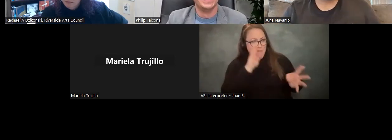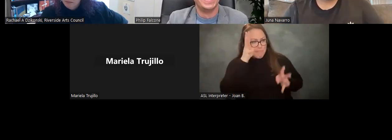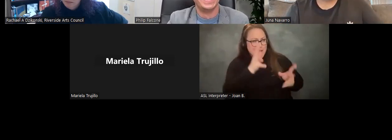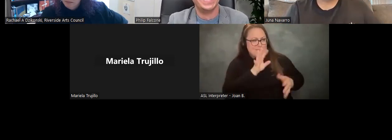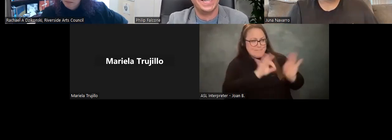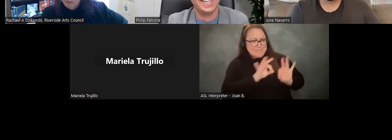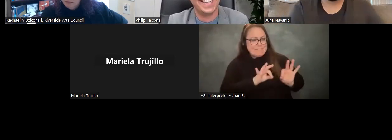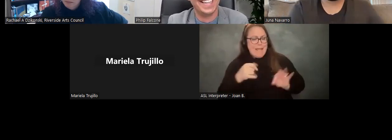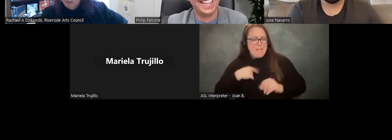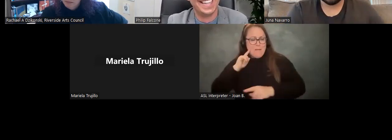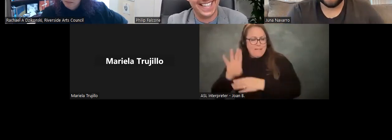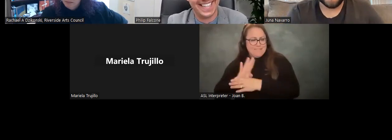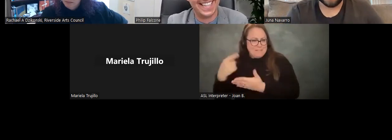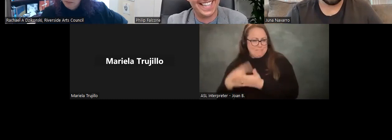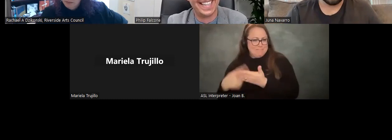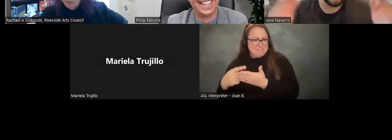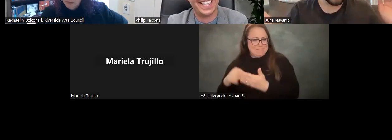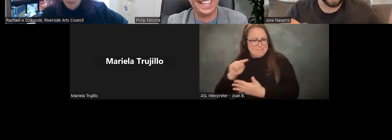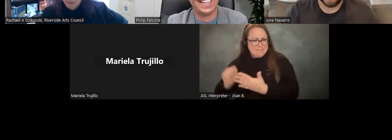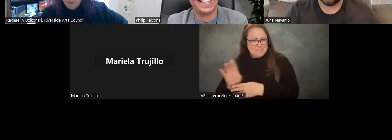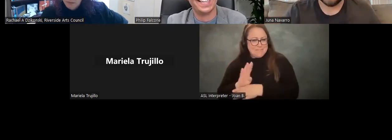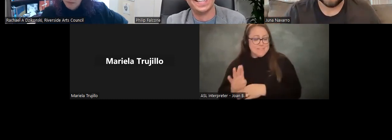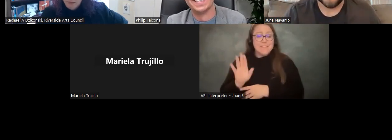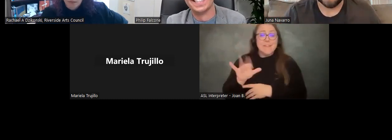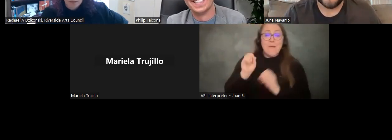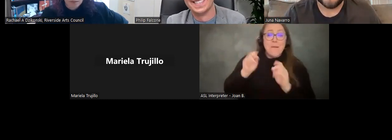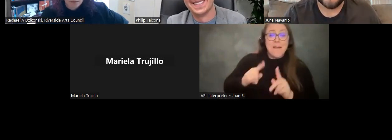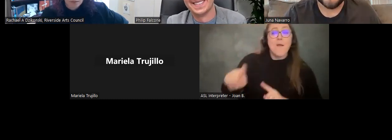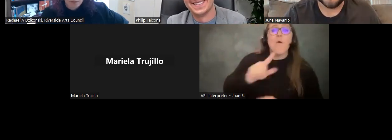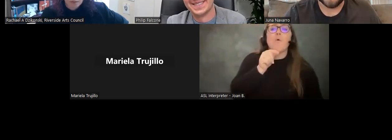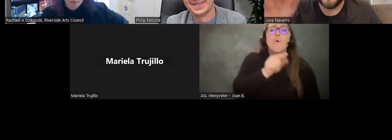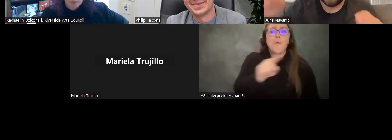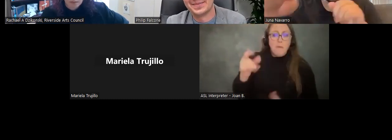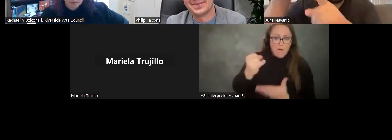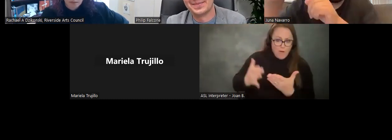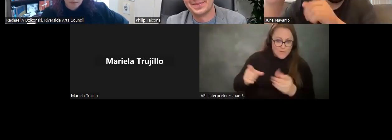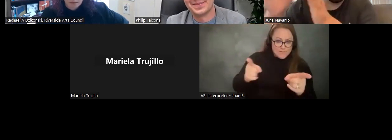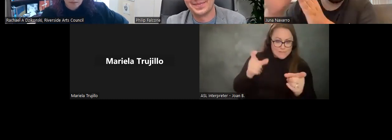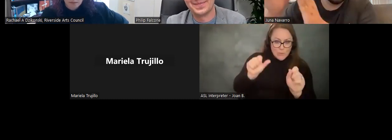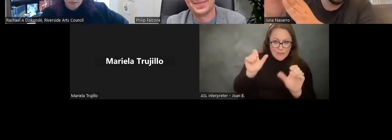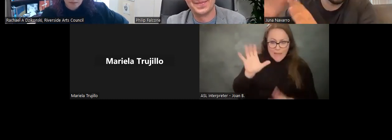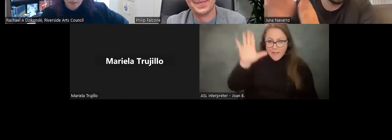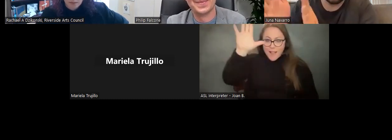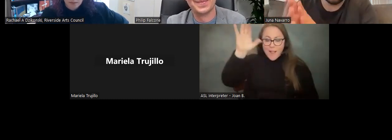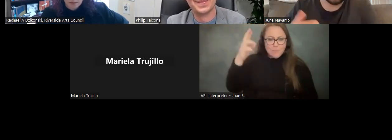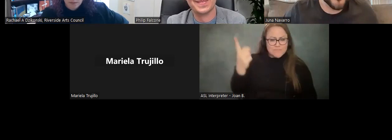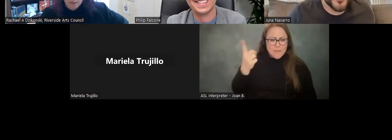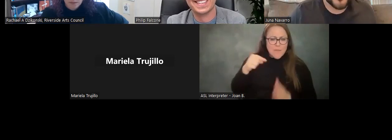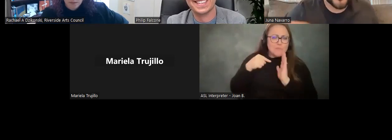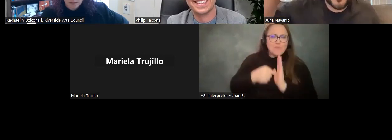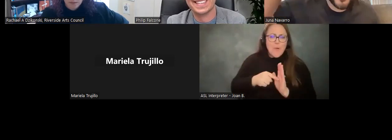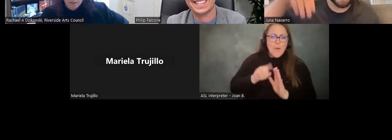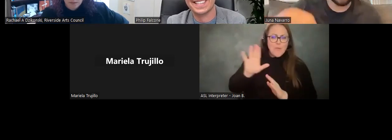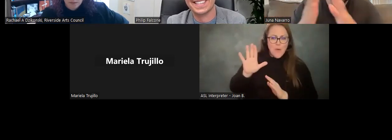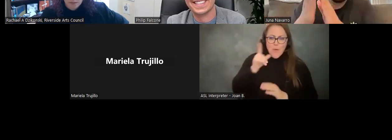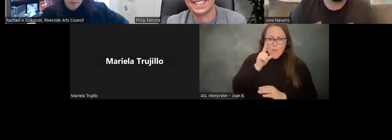side. Okay, cool. So how many of you guys are artists in the room? I think there's a way to put like an emoji on the top corner,